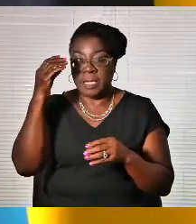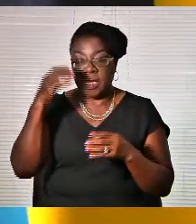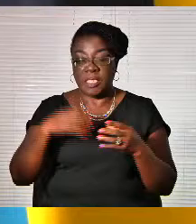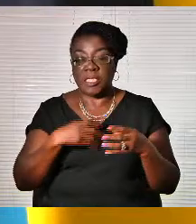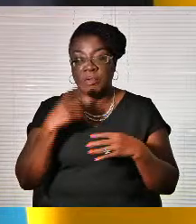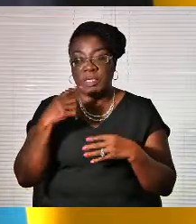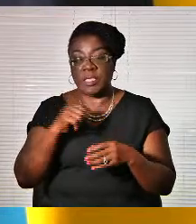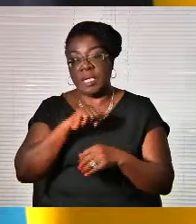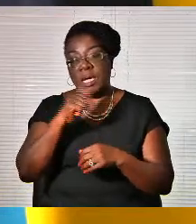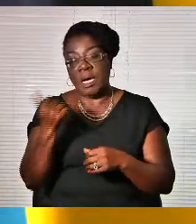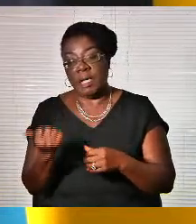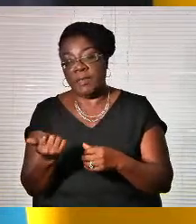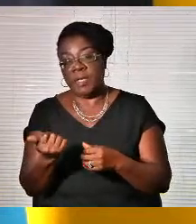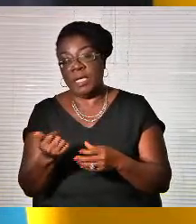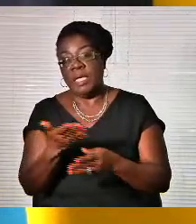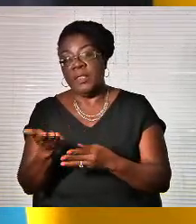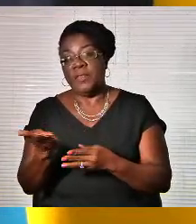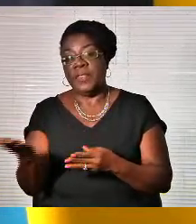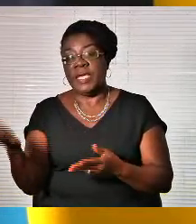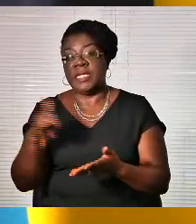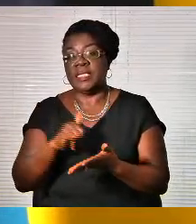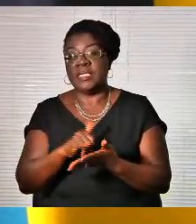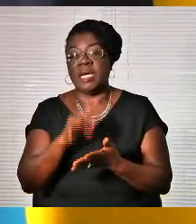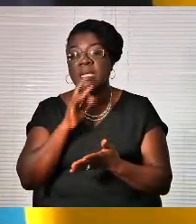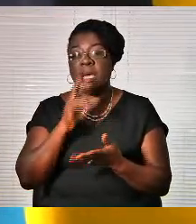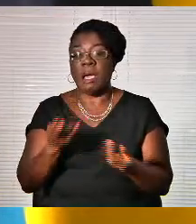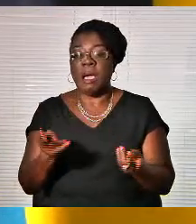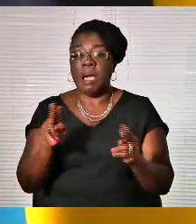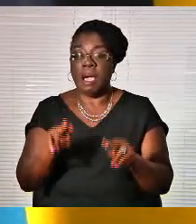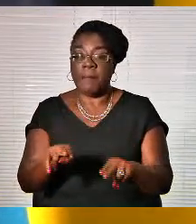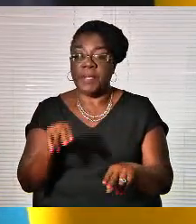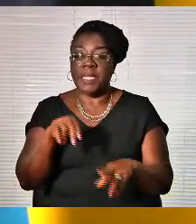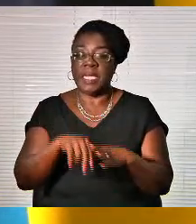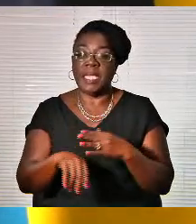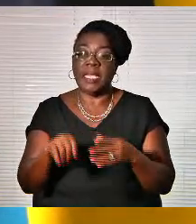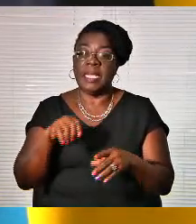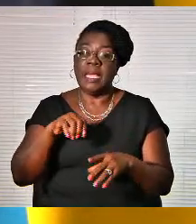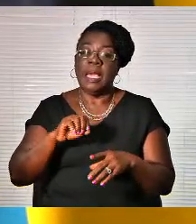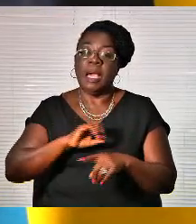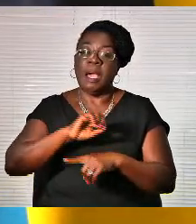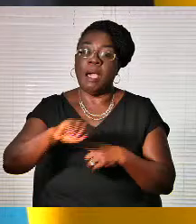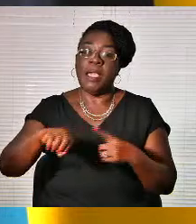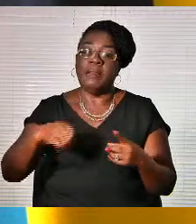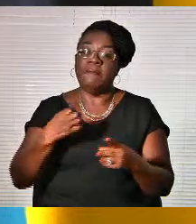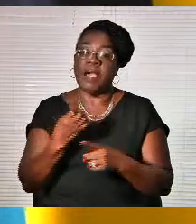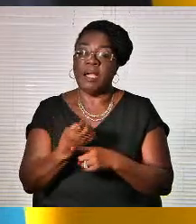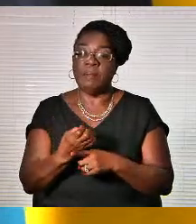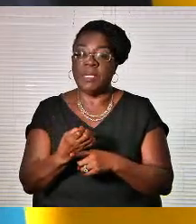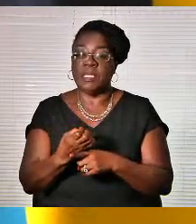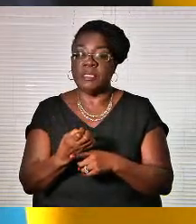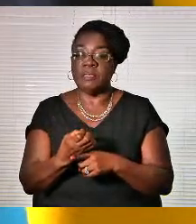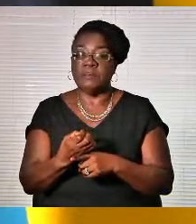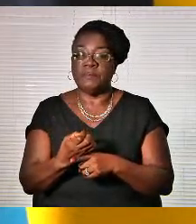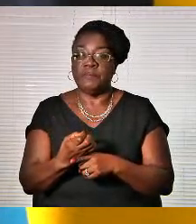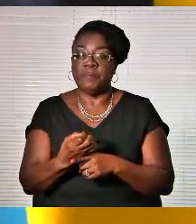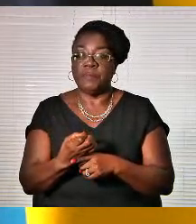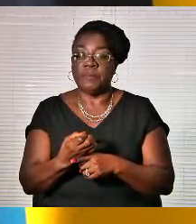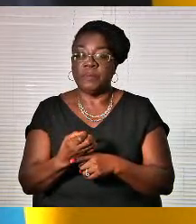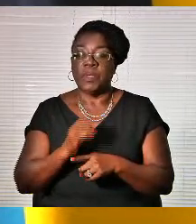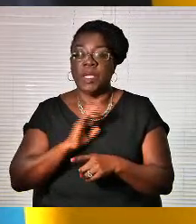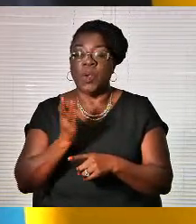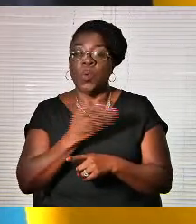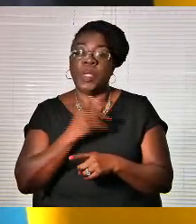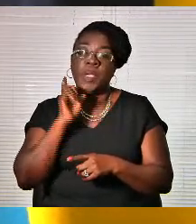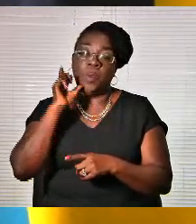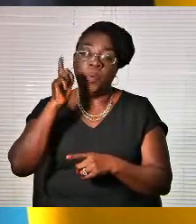other things that are happening in a particular environment, and there has to be a balance. We